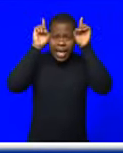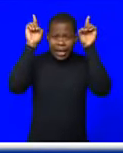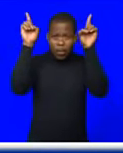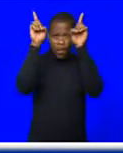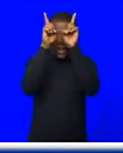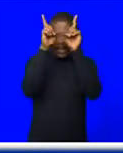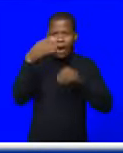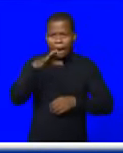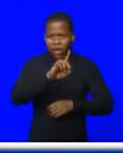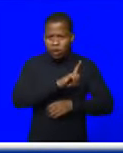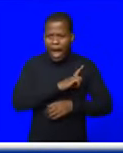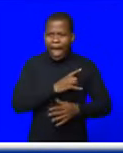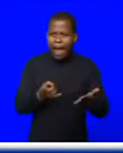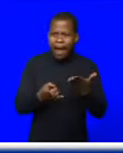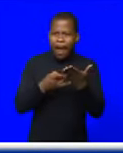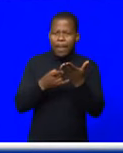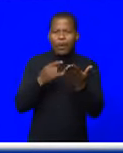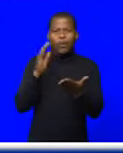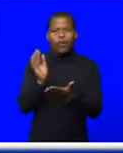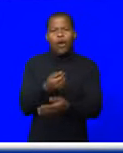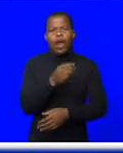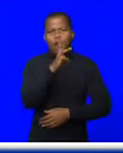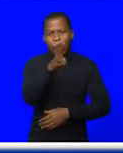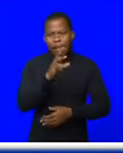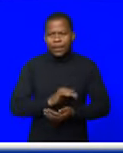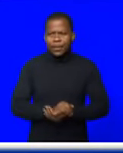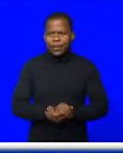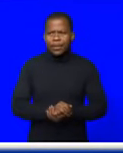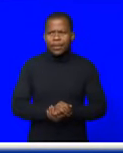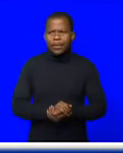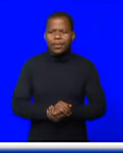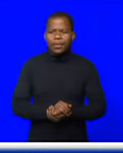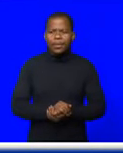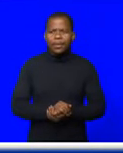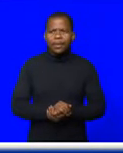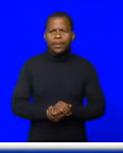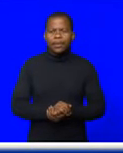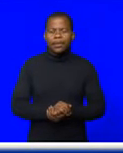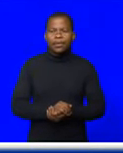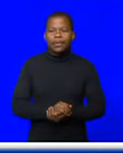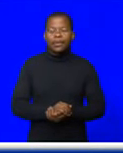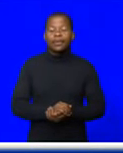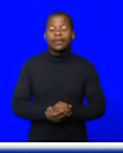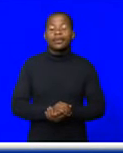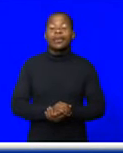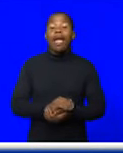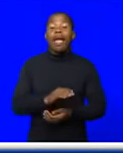Entrepreneurship and Business Development Center, which is actually